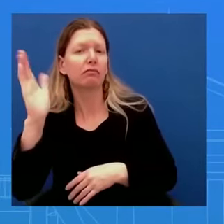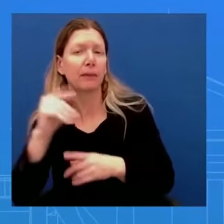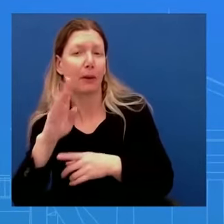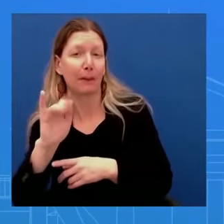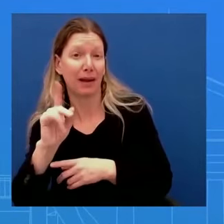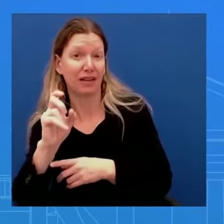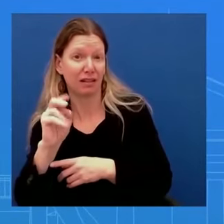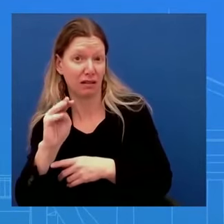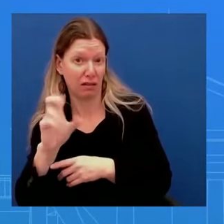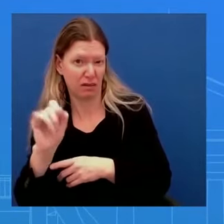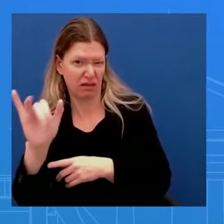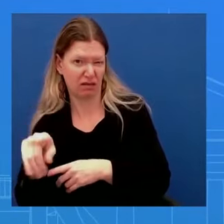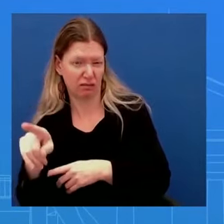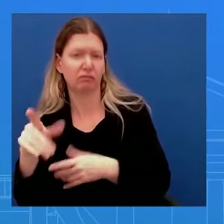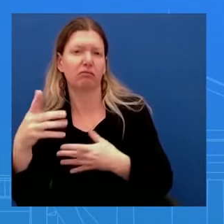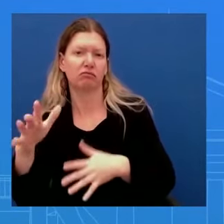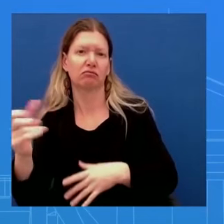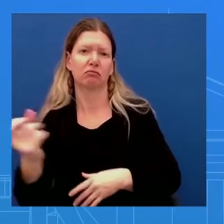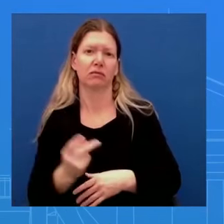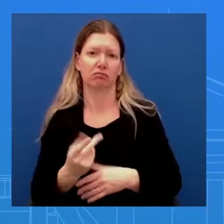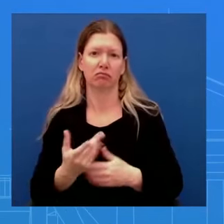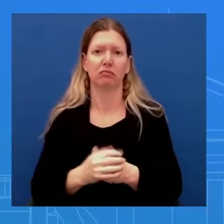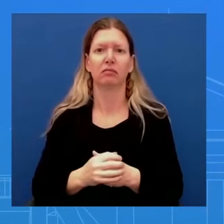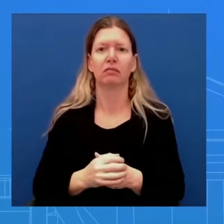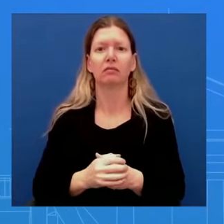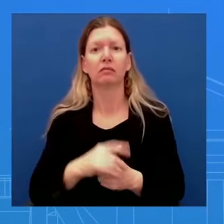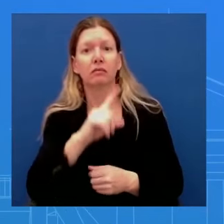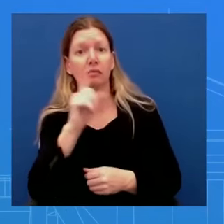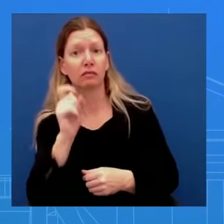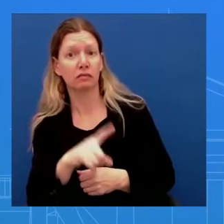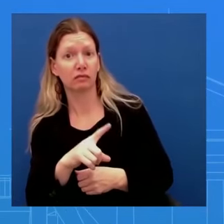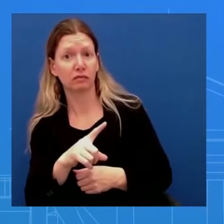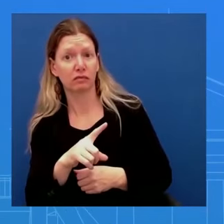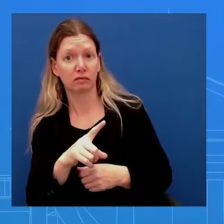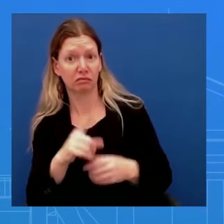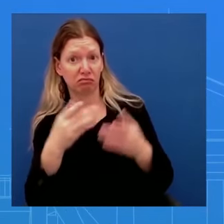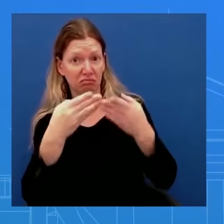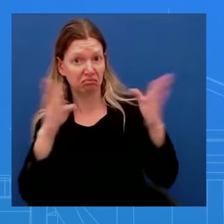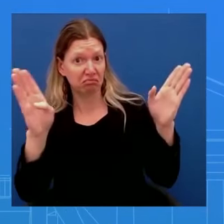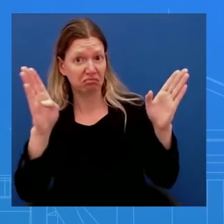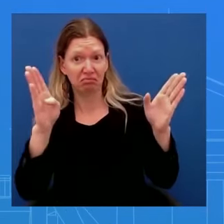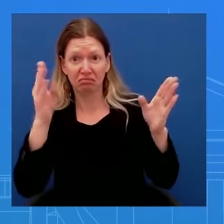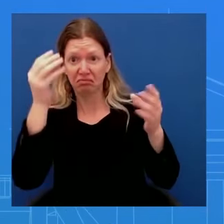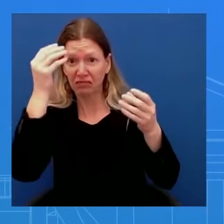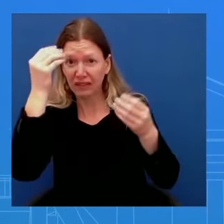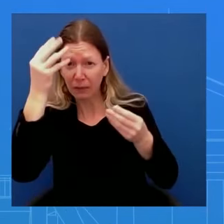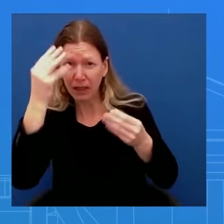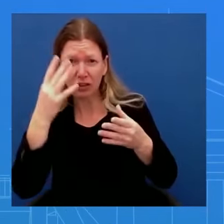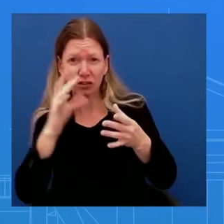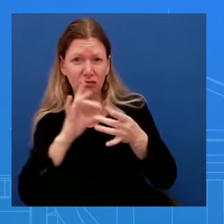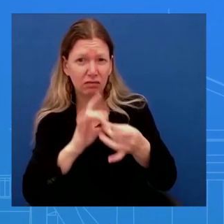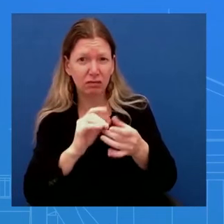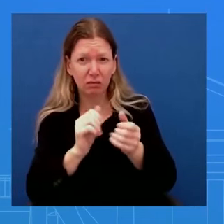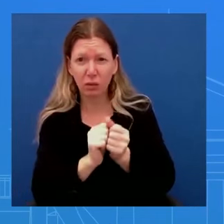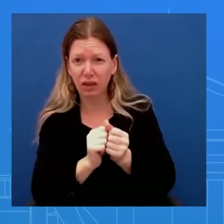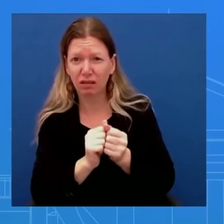his public schedule, what would the White House say to any Democrats that might say, you know, we're now getting closer to the